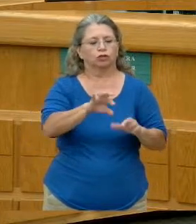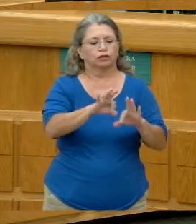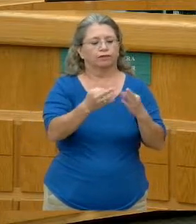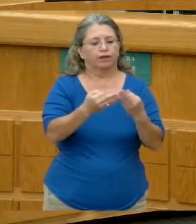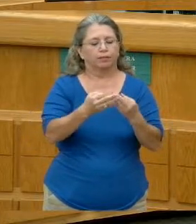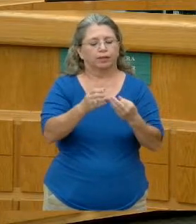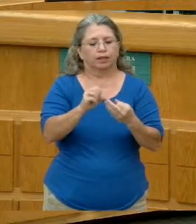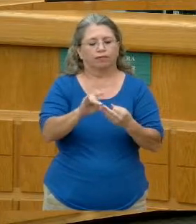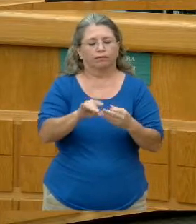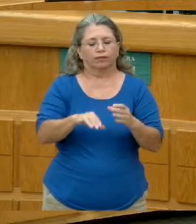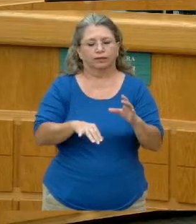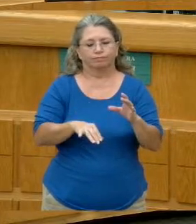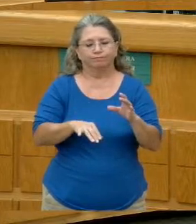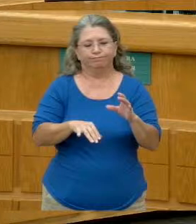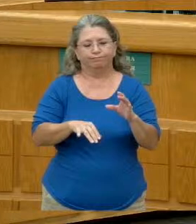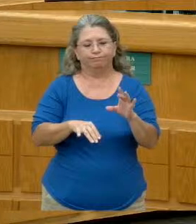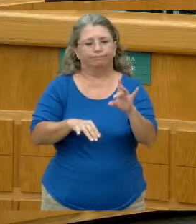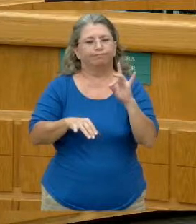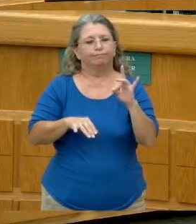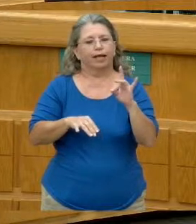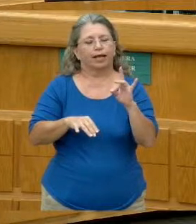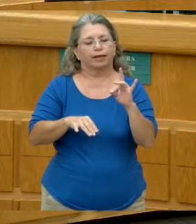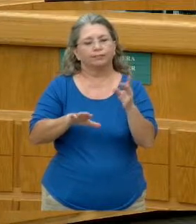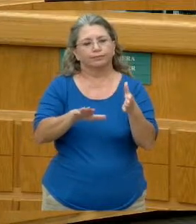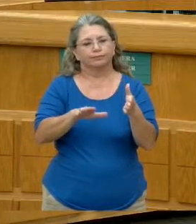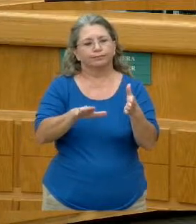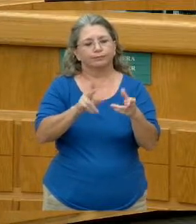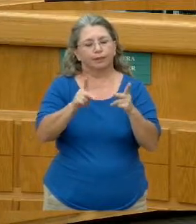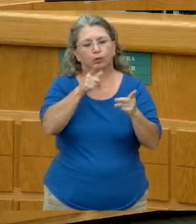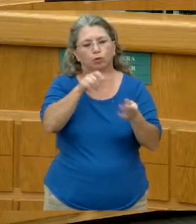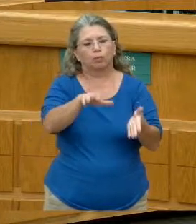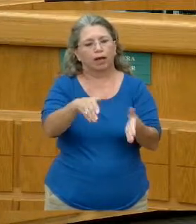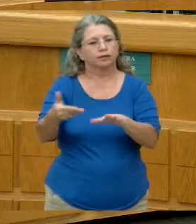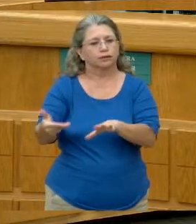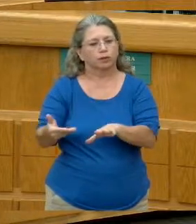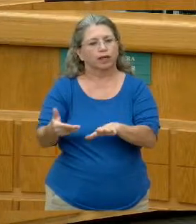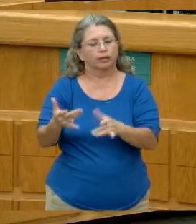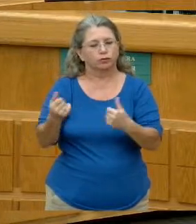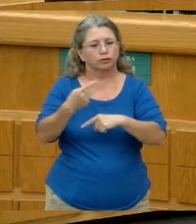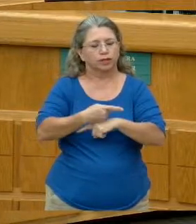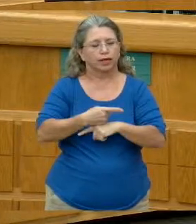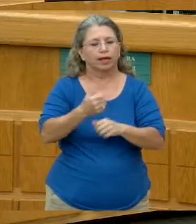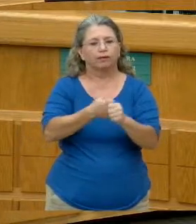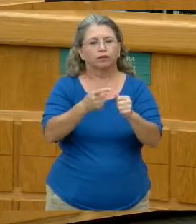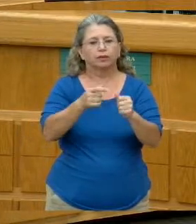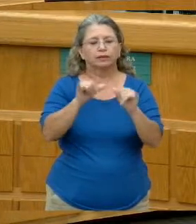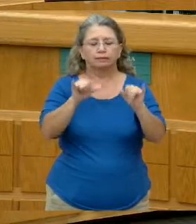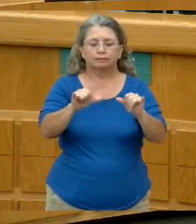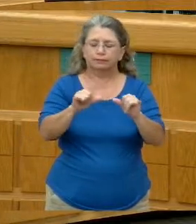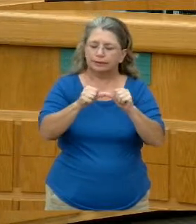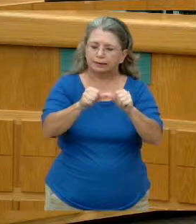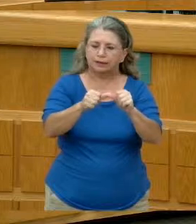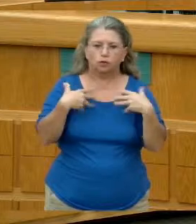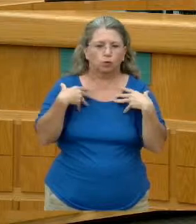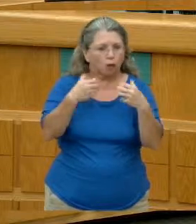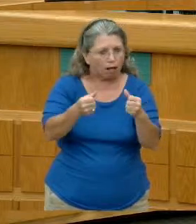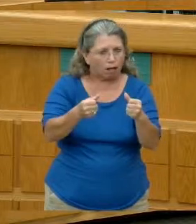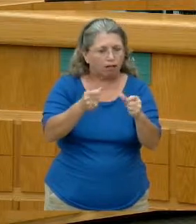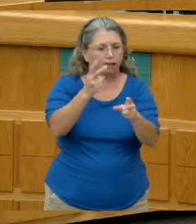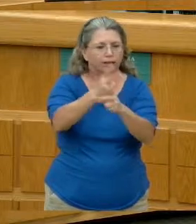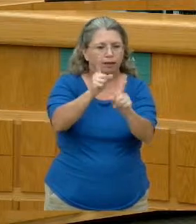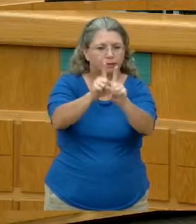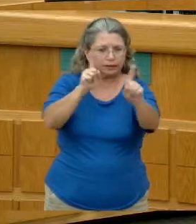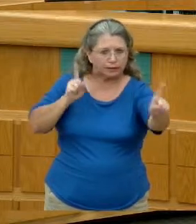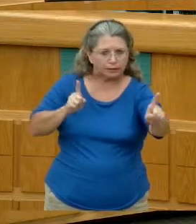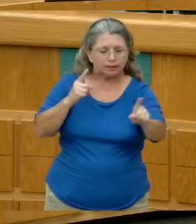deceased individuals today. And everybody stay well, stay social distance, and as always,